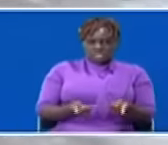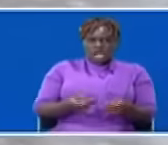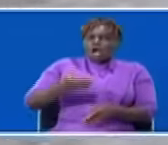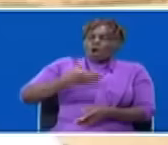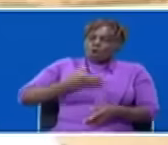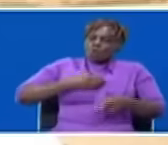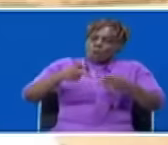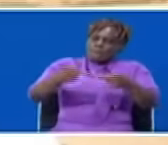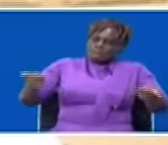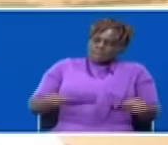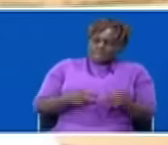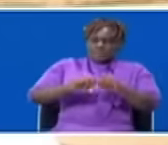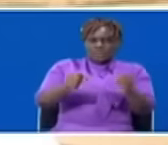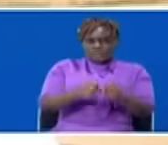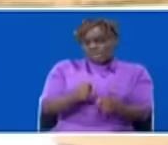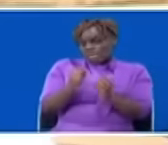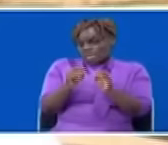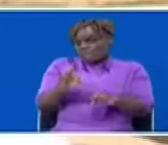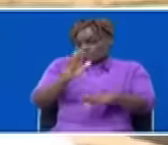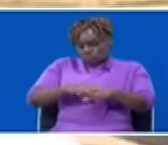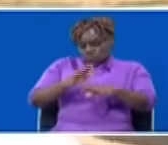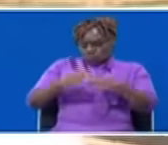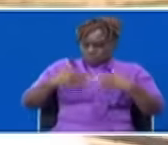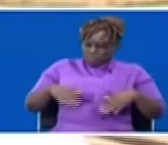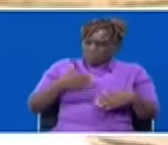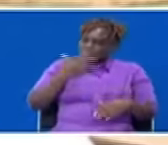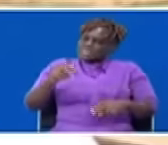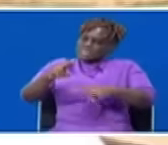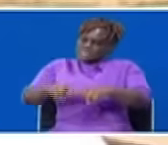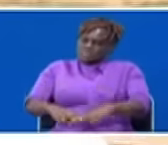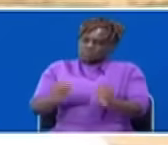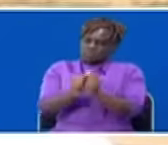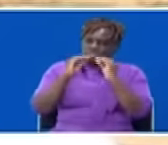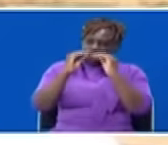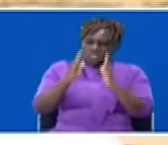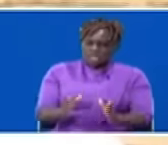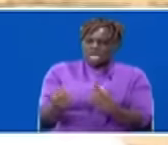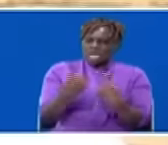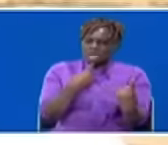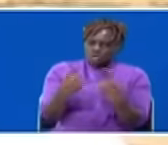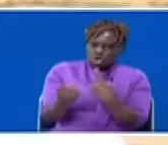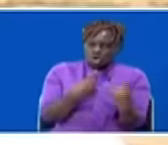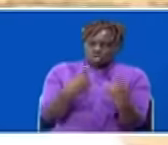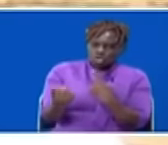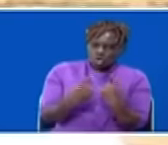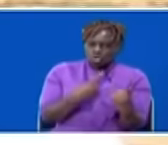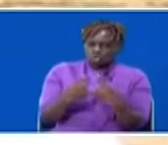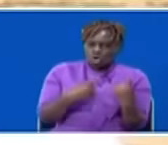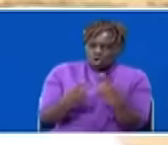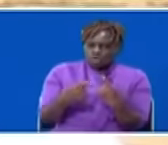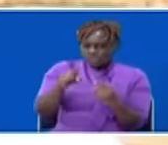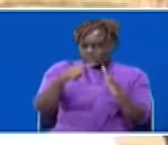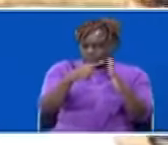own plates. Wangekuwa watu wazuri, wangekaa chini na walimu, wangewa at least wachenjizo vitu